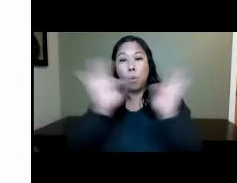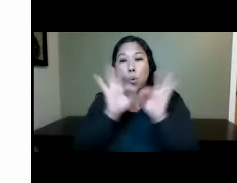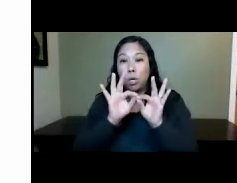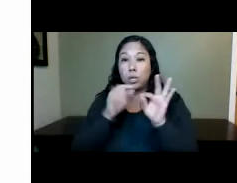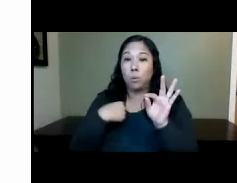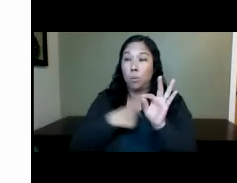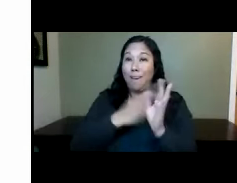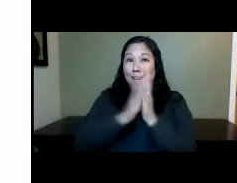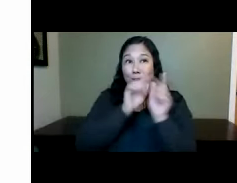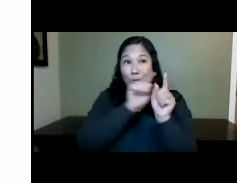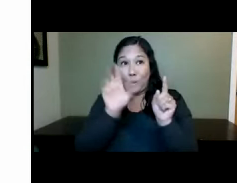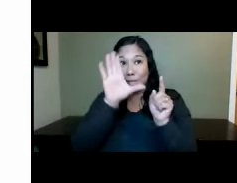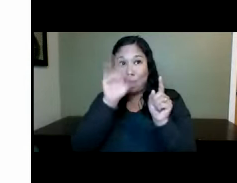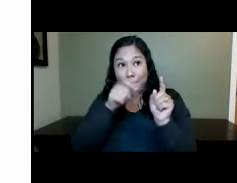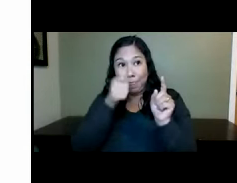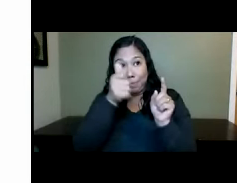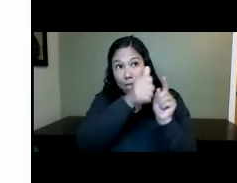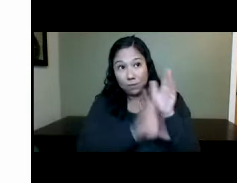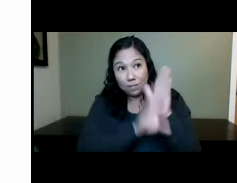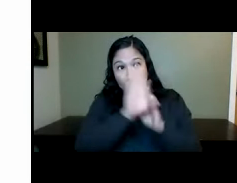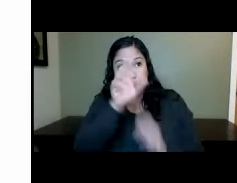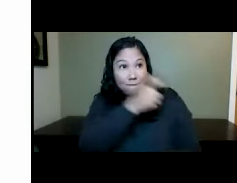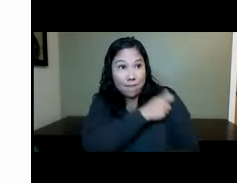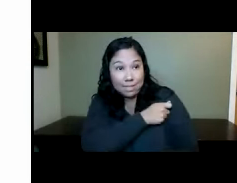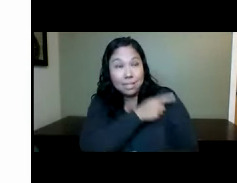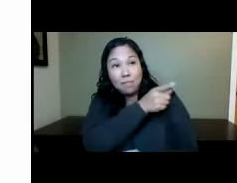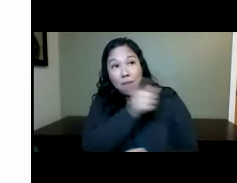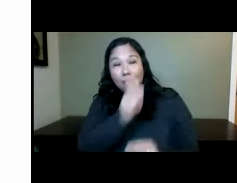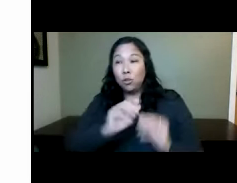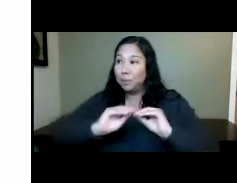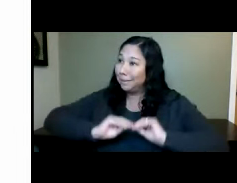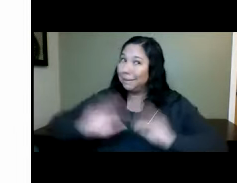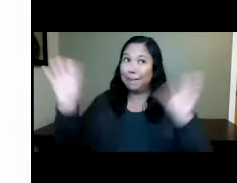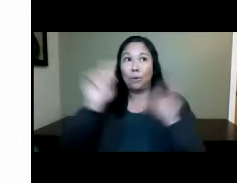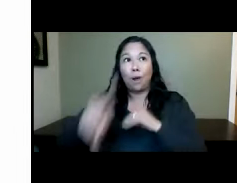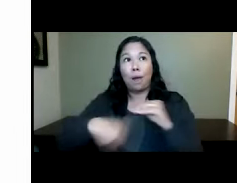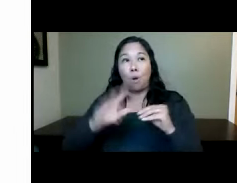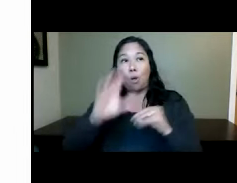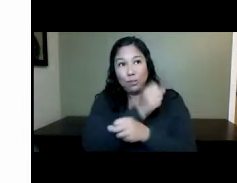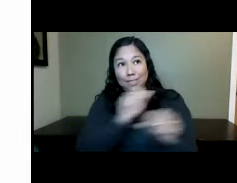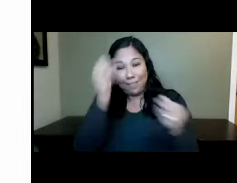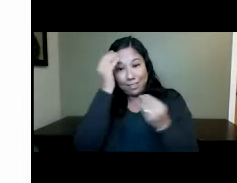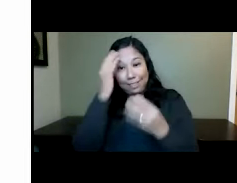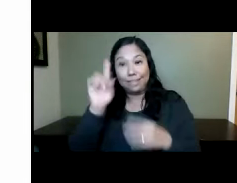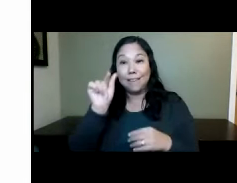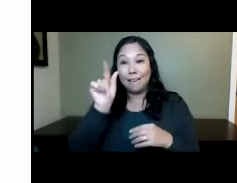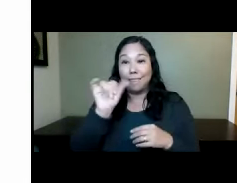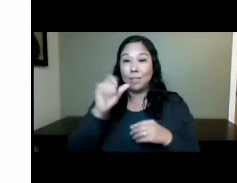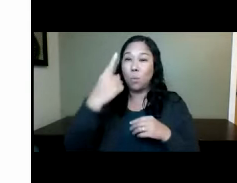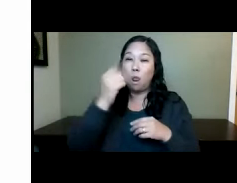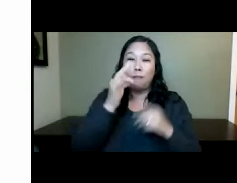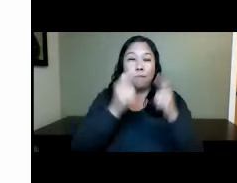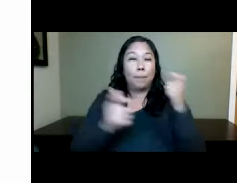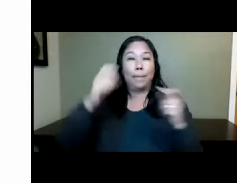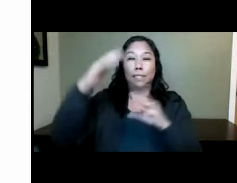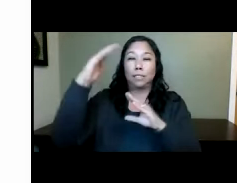companies that are developing these vaccines to be transparent about their safety data, since that is one of the biggest concerns